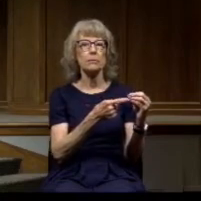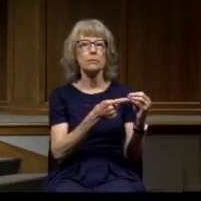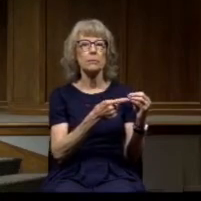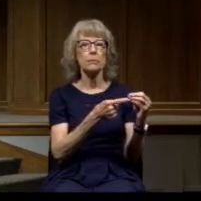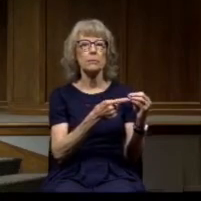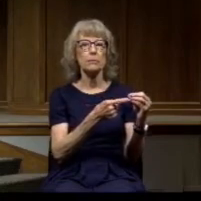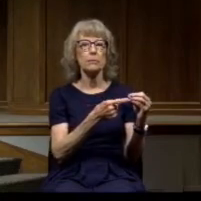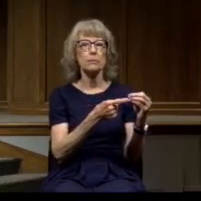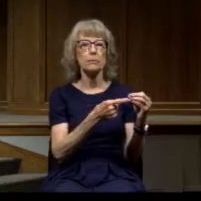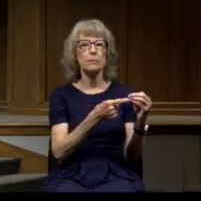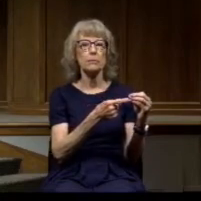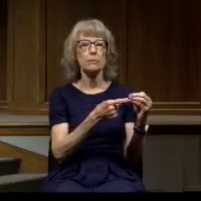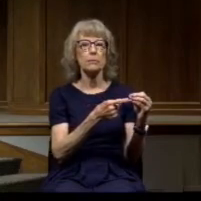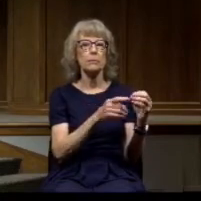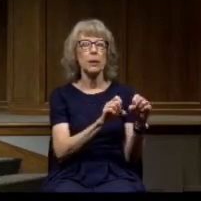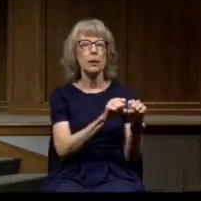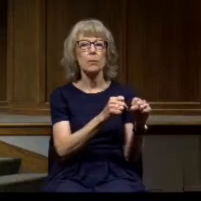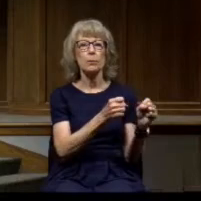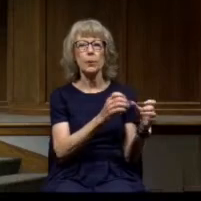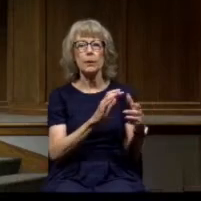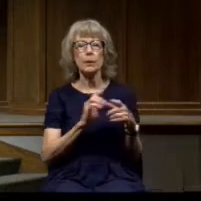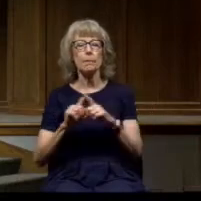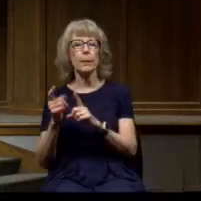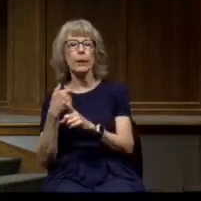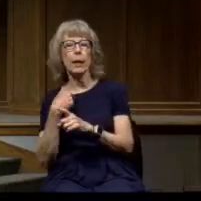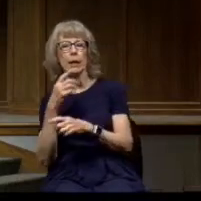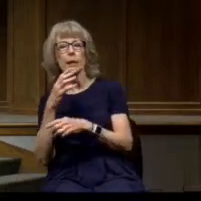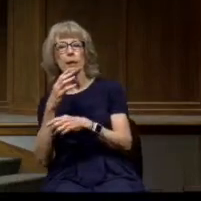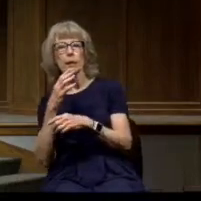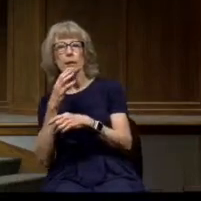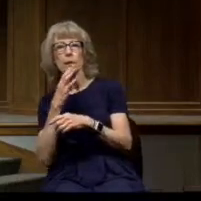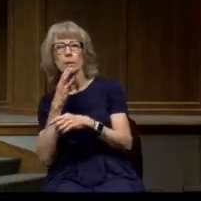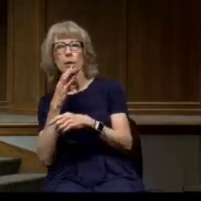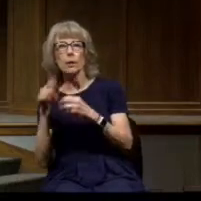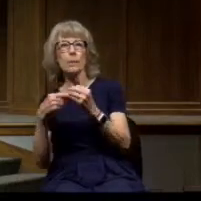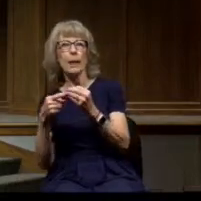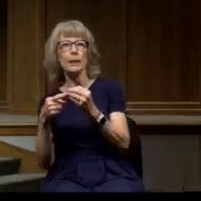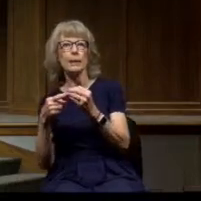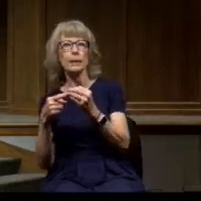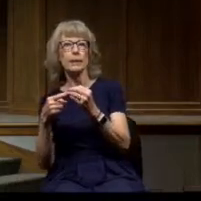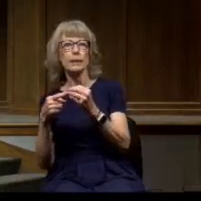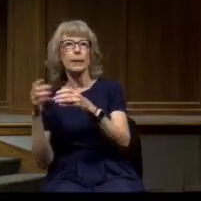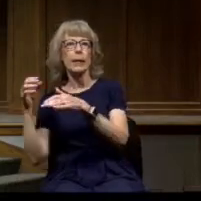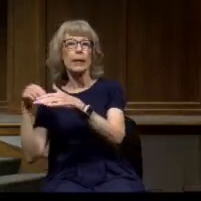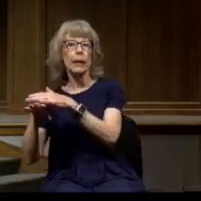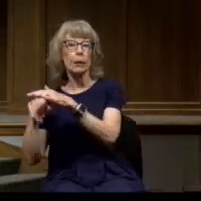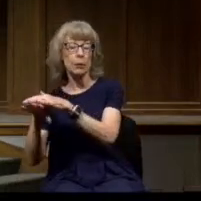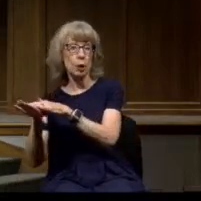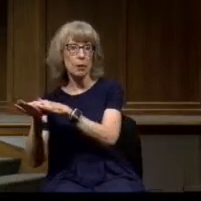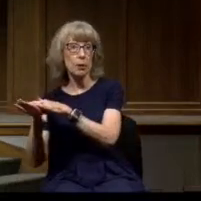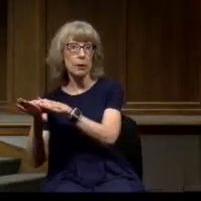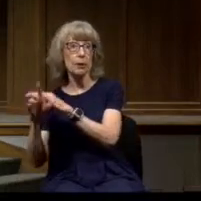sure. But if I said, let's talk about immigration, you would lean forward.